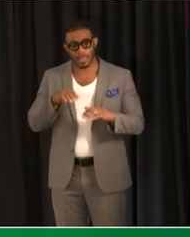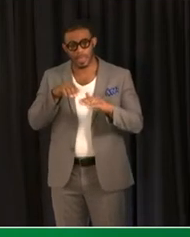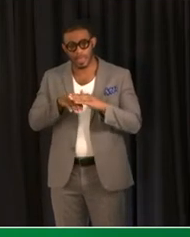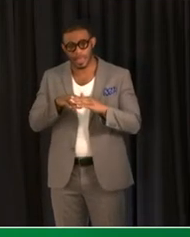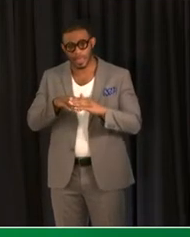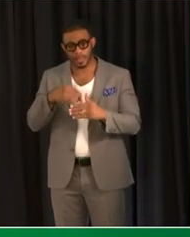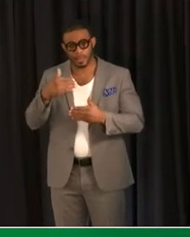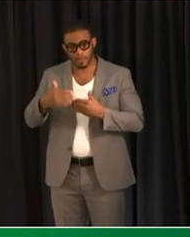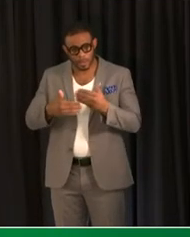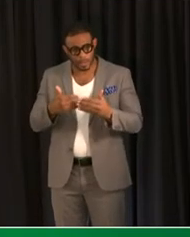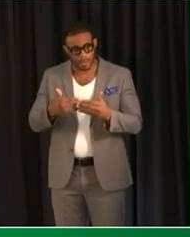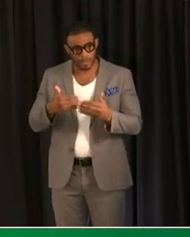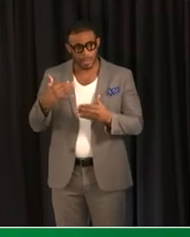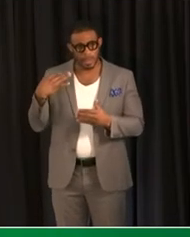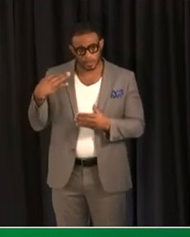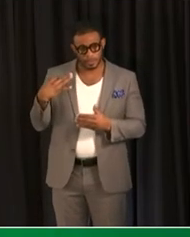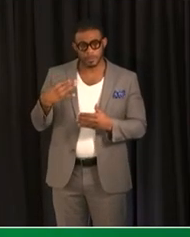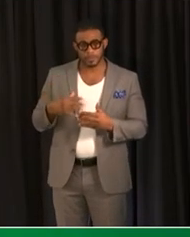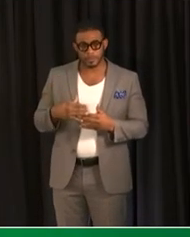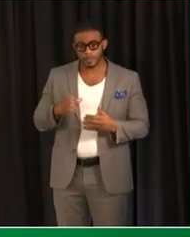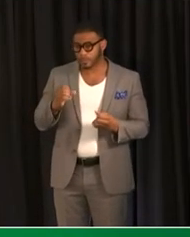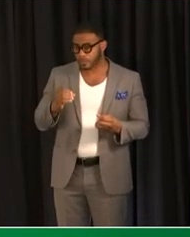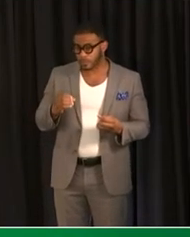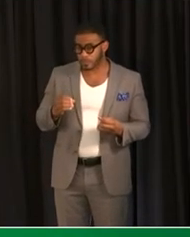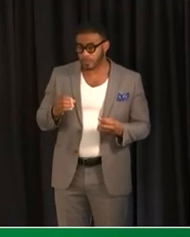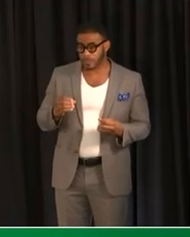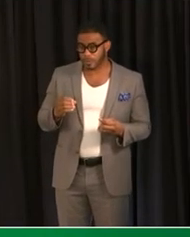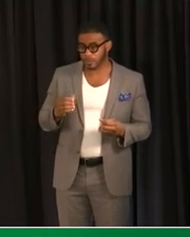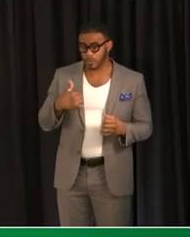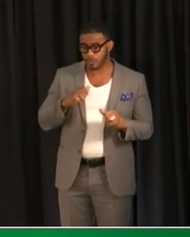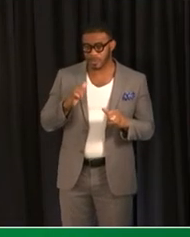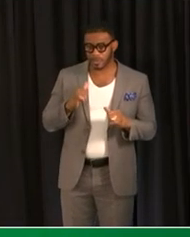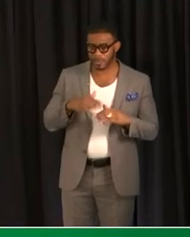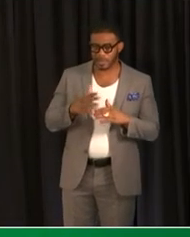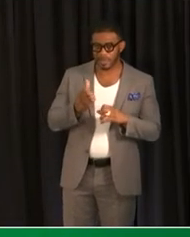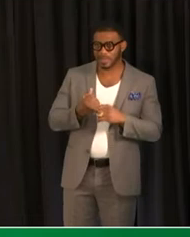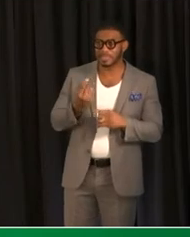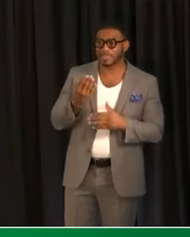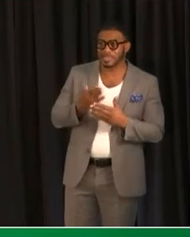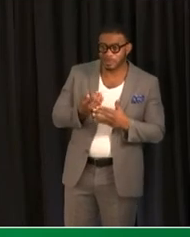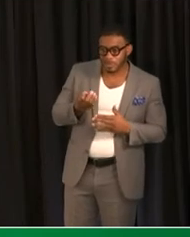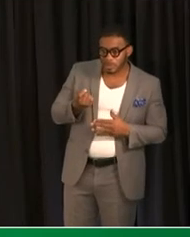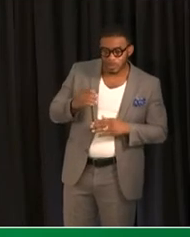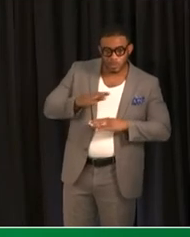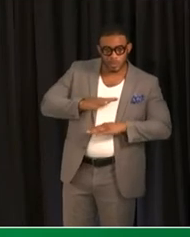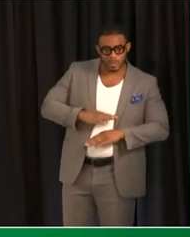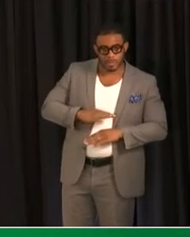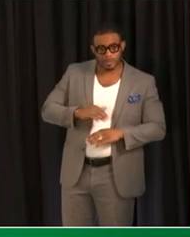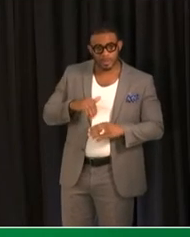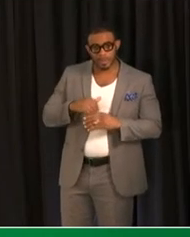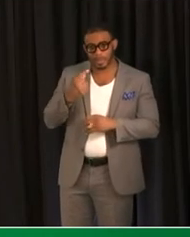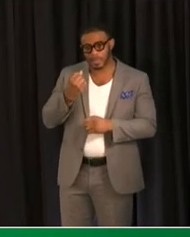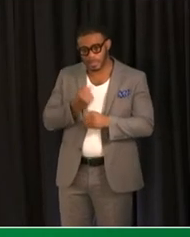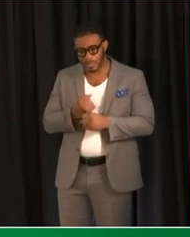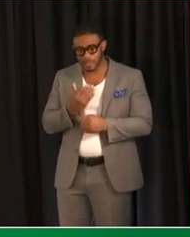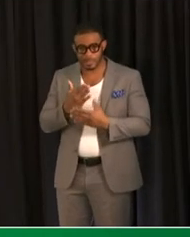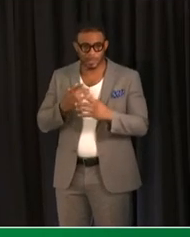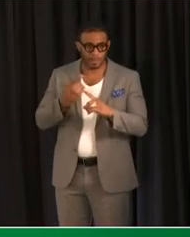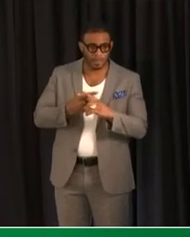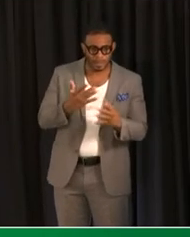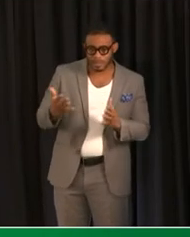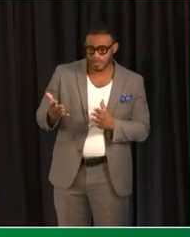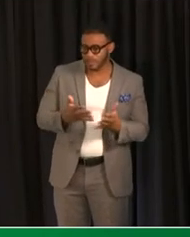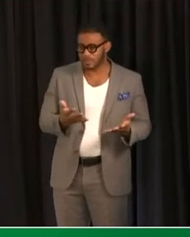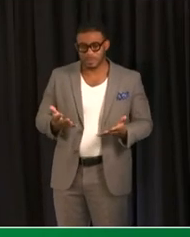to access the process, the application process, so we can at least get some little relief in a year and